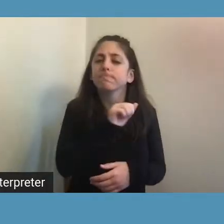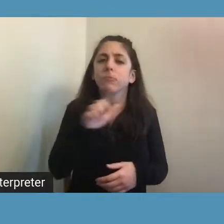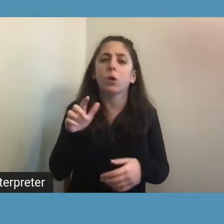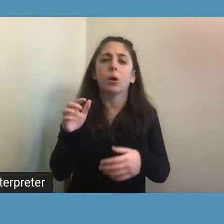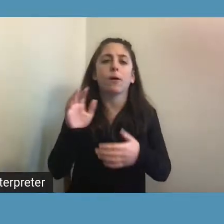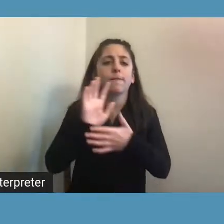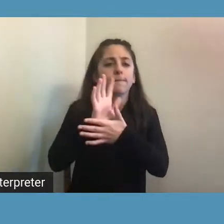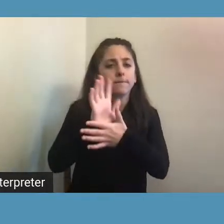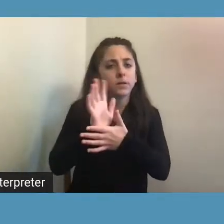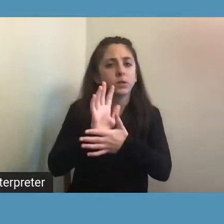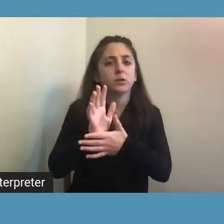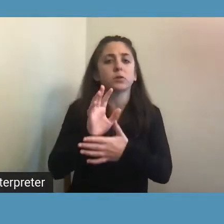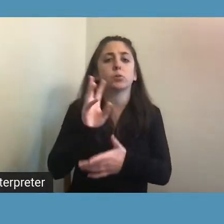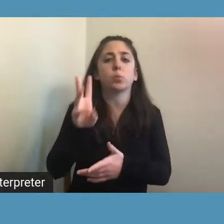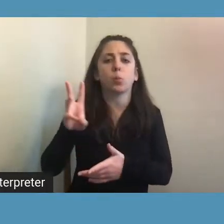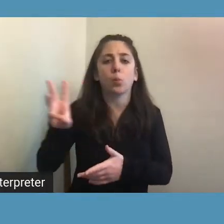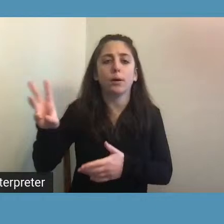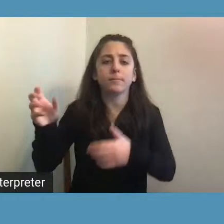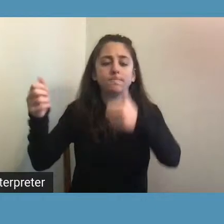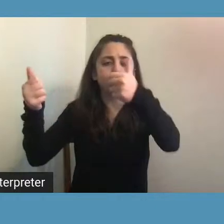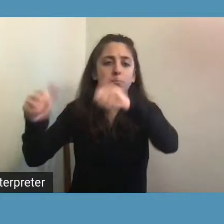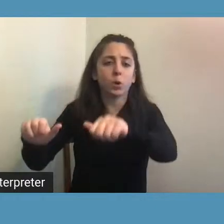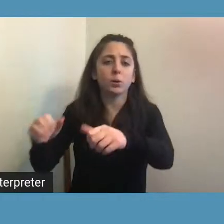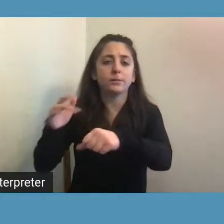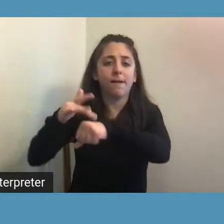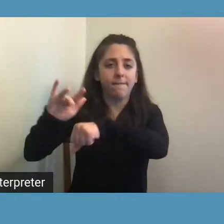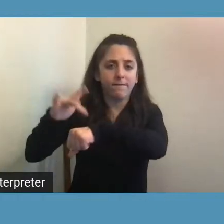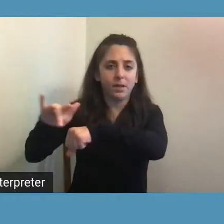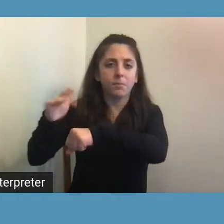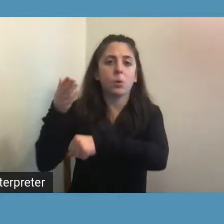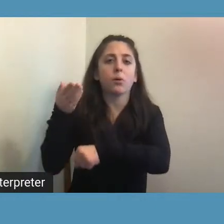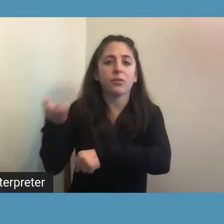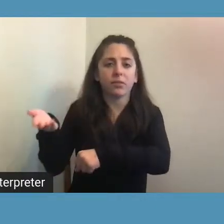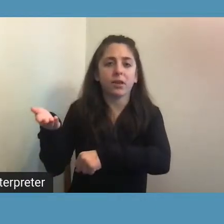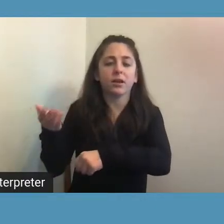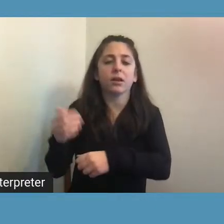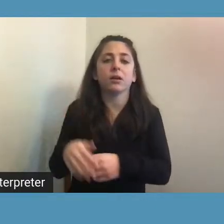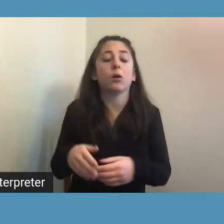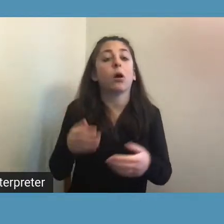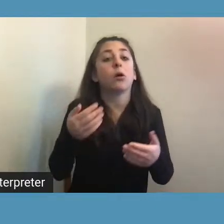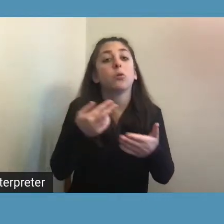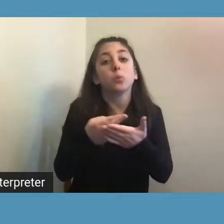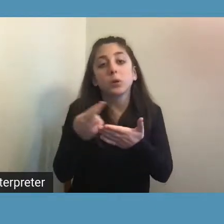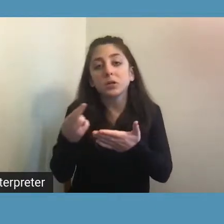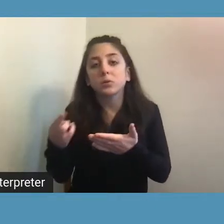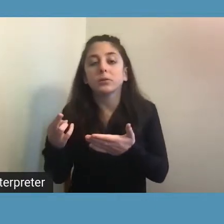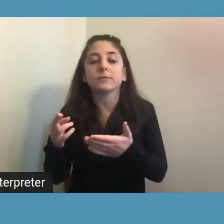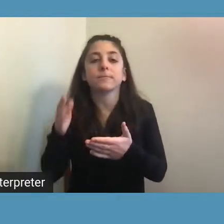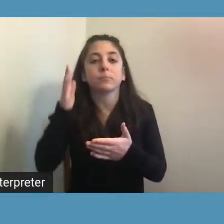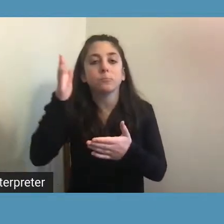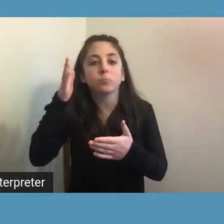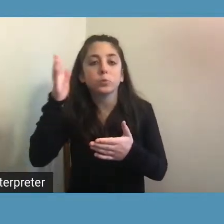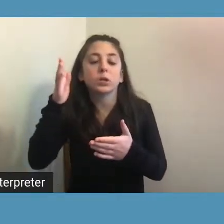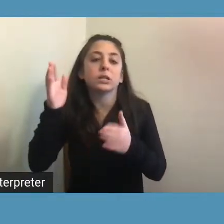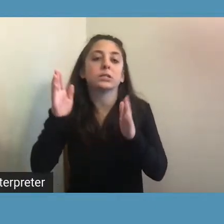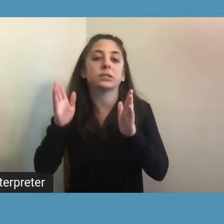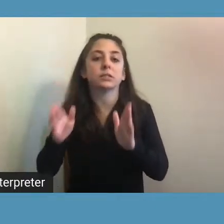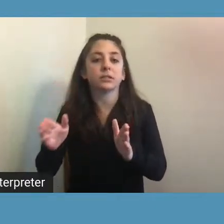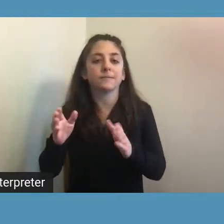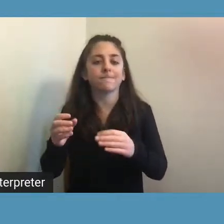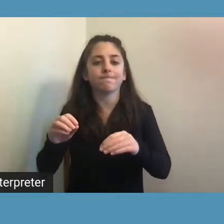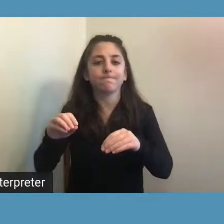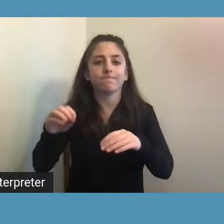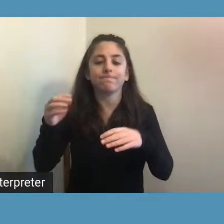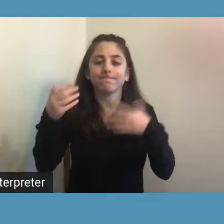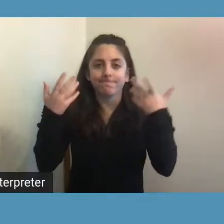website, as well as a complete toolkit of resources provided by all the presenters who have been with us in the last